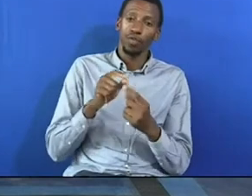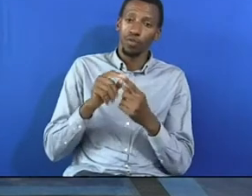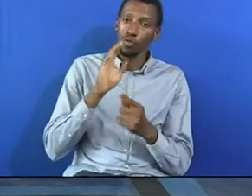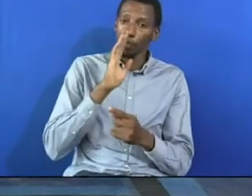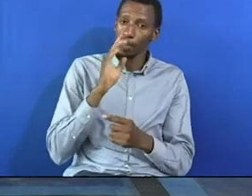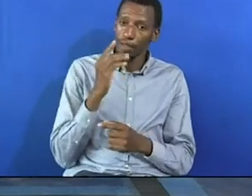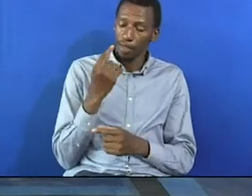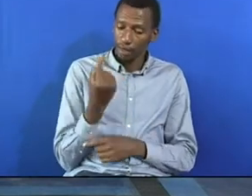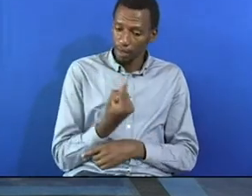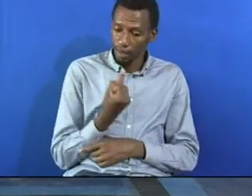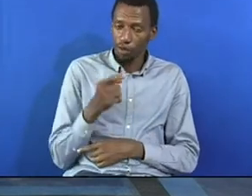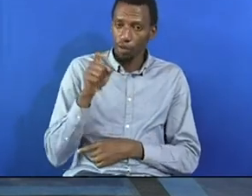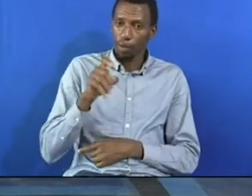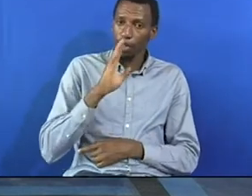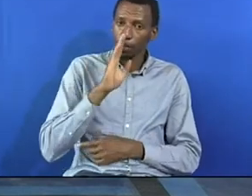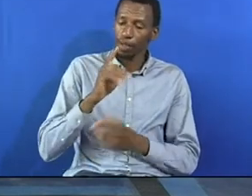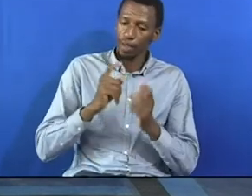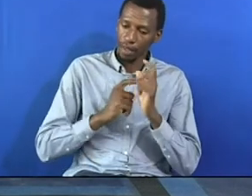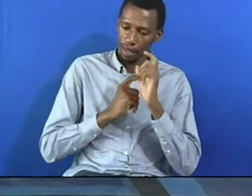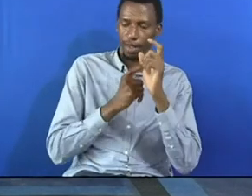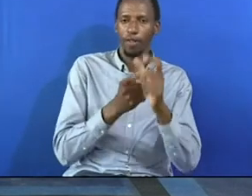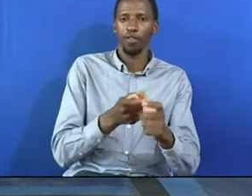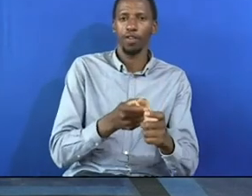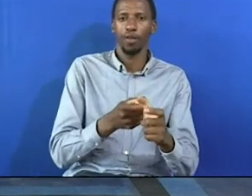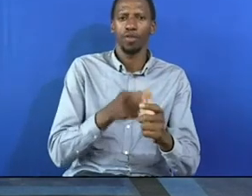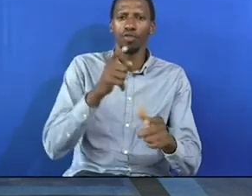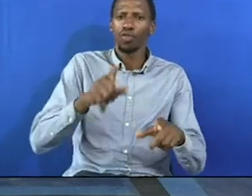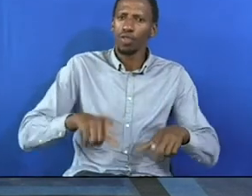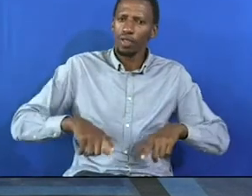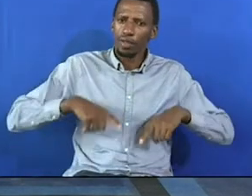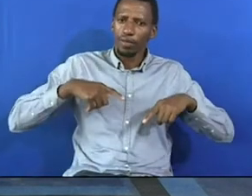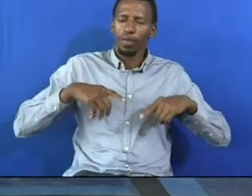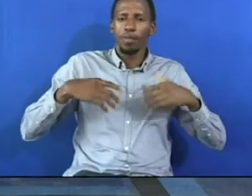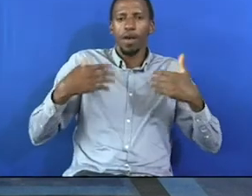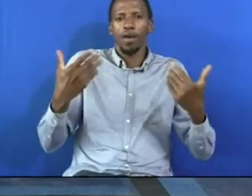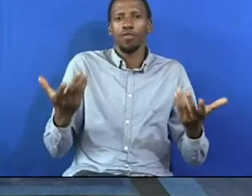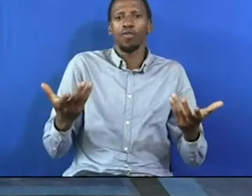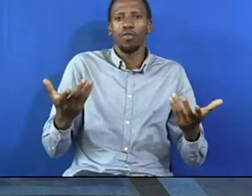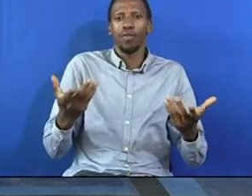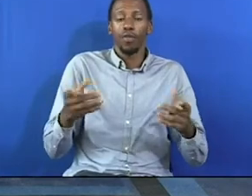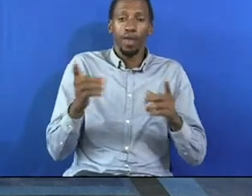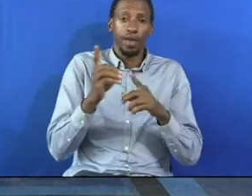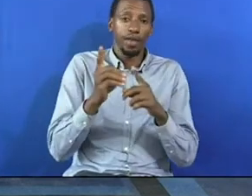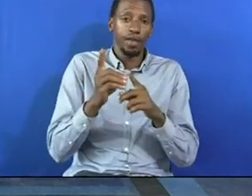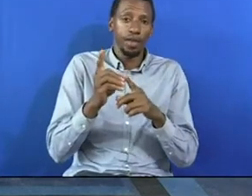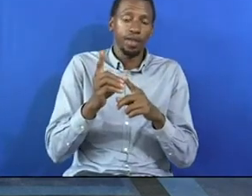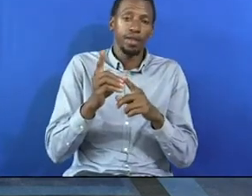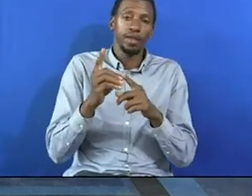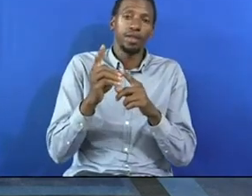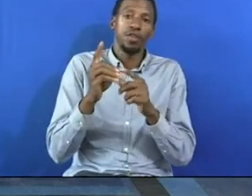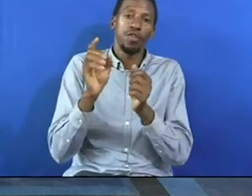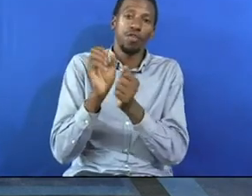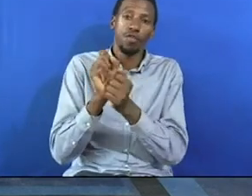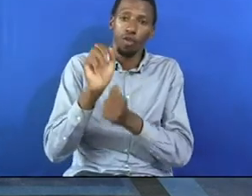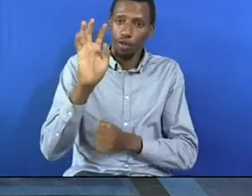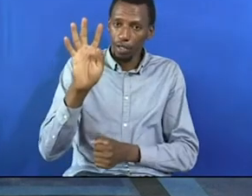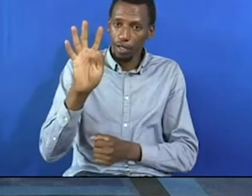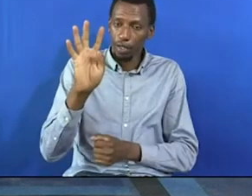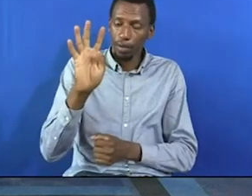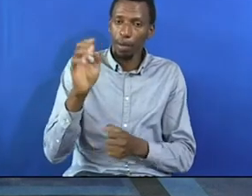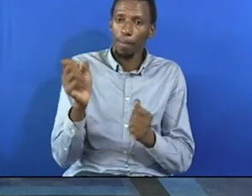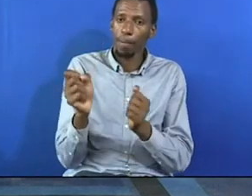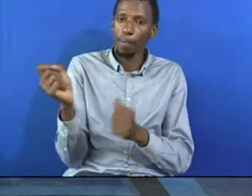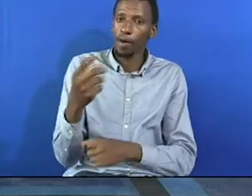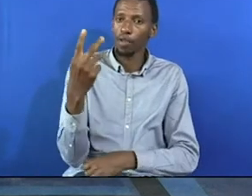what? You must be gifted. How do you survive February 14? Because by February 10,